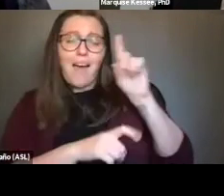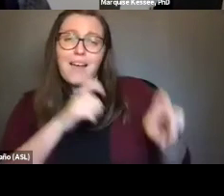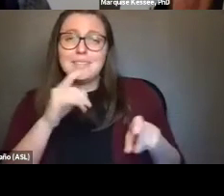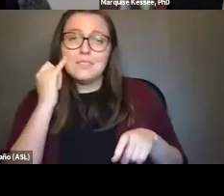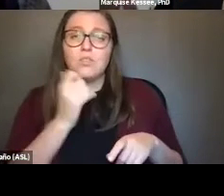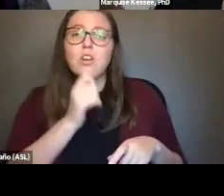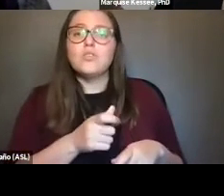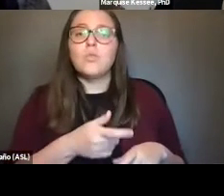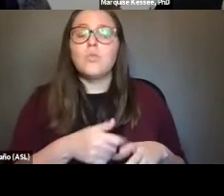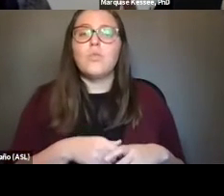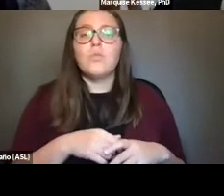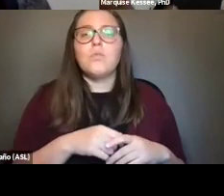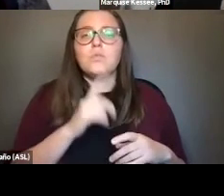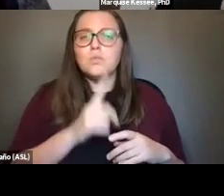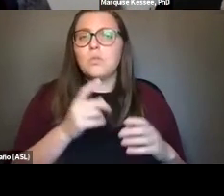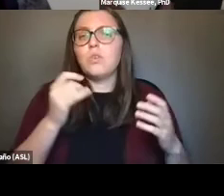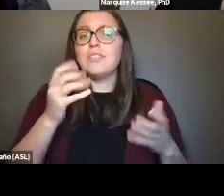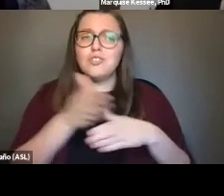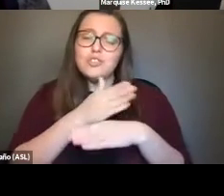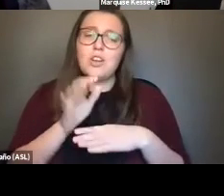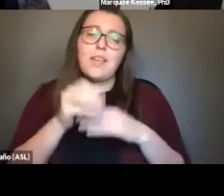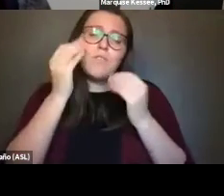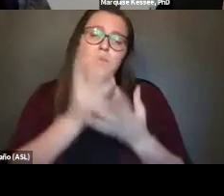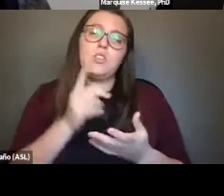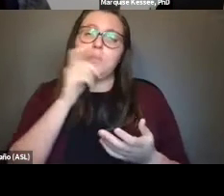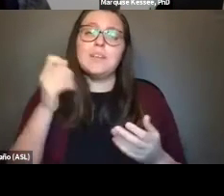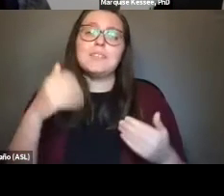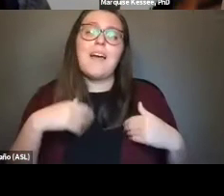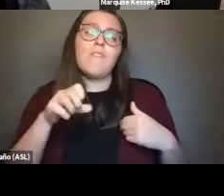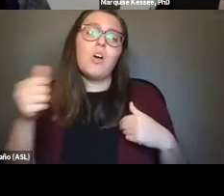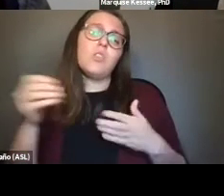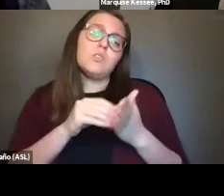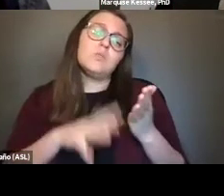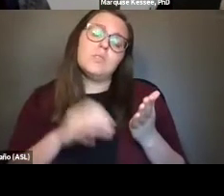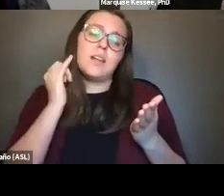then share that information, because there are other students, I'm sure if you had the question,